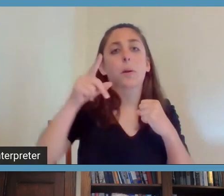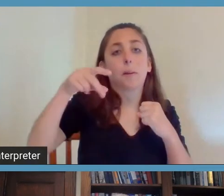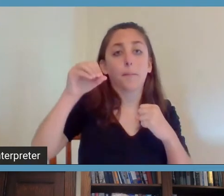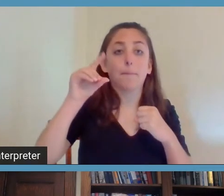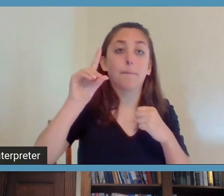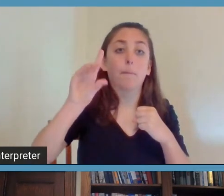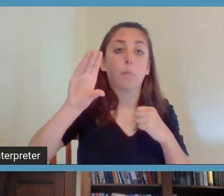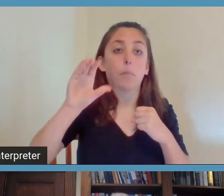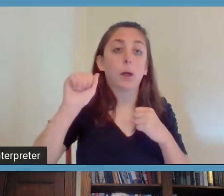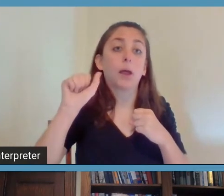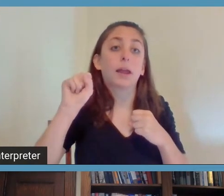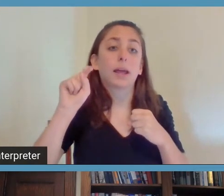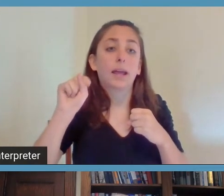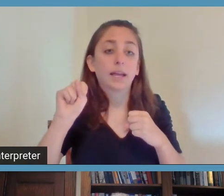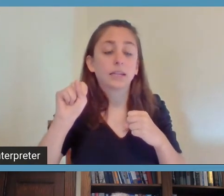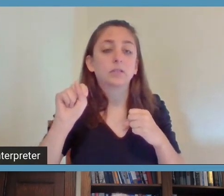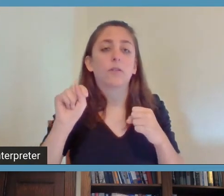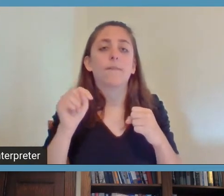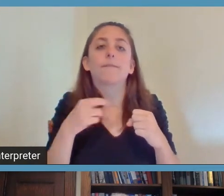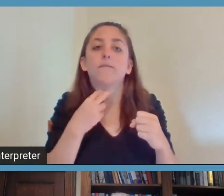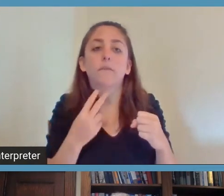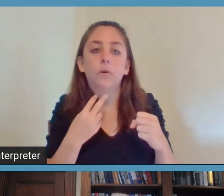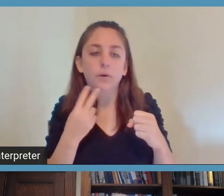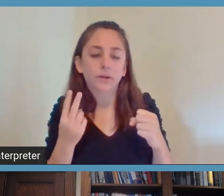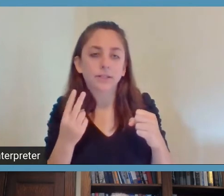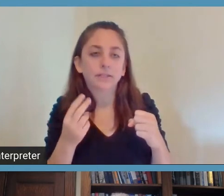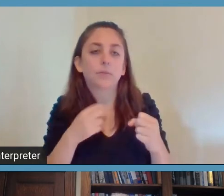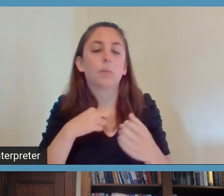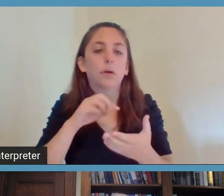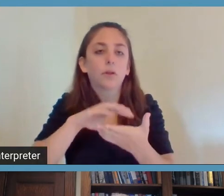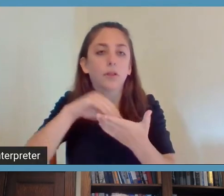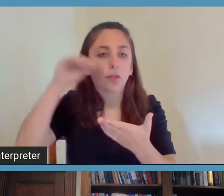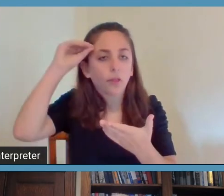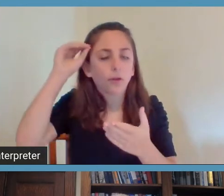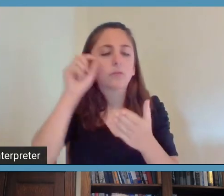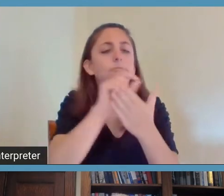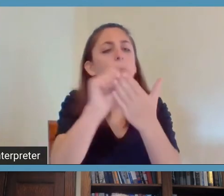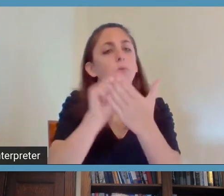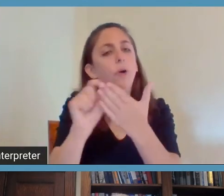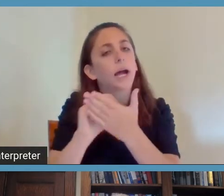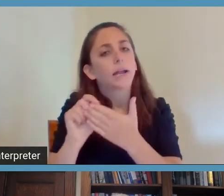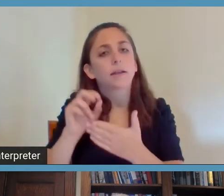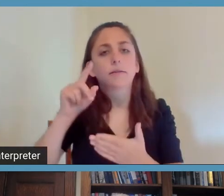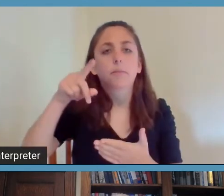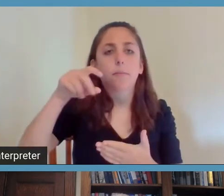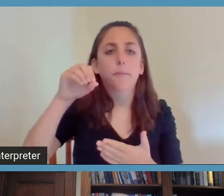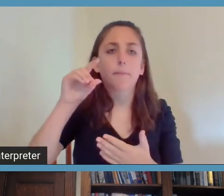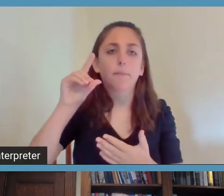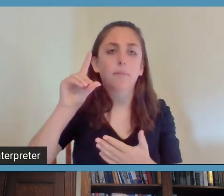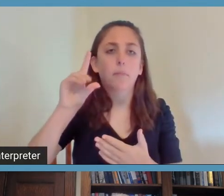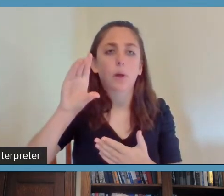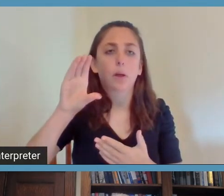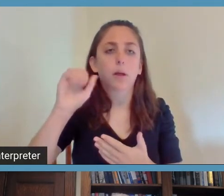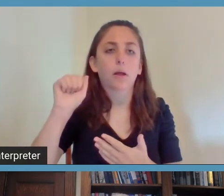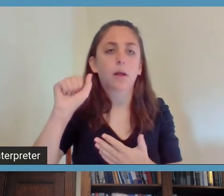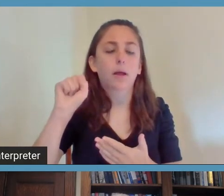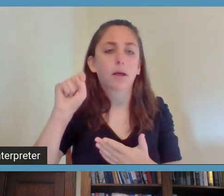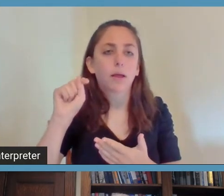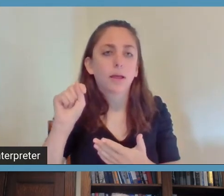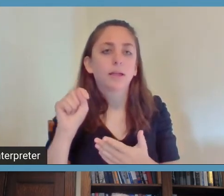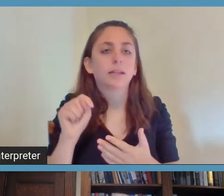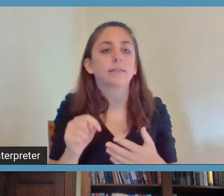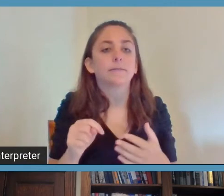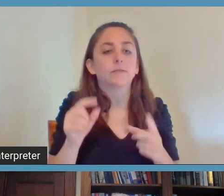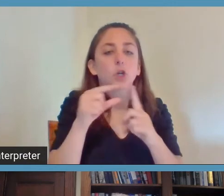voice. Yeah. Writing in podcast voice, I kept tripping over it. I can't even tell you. It was